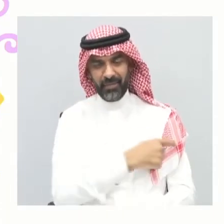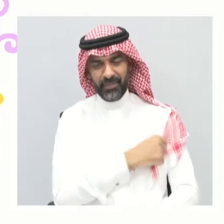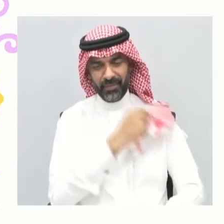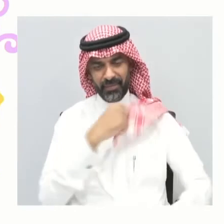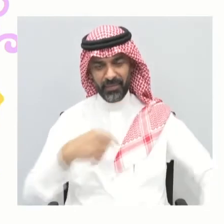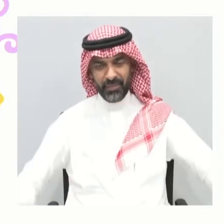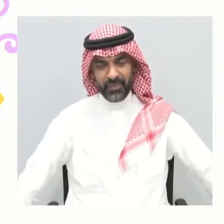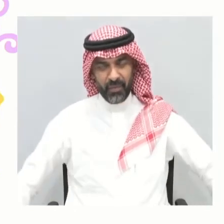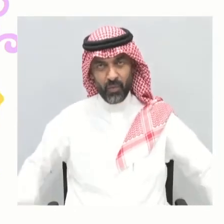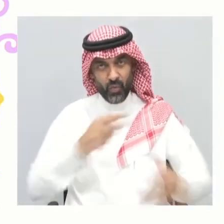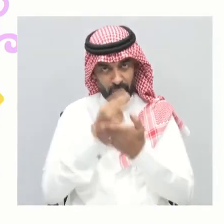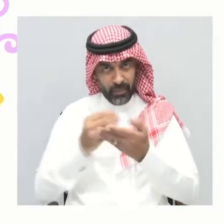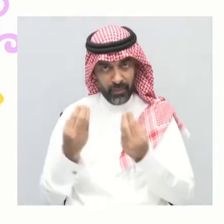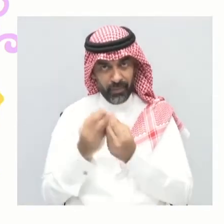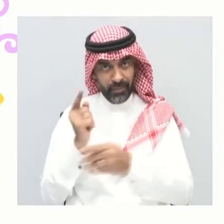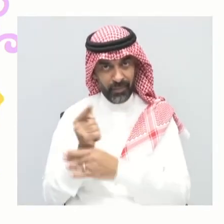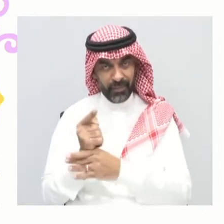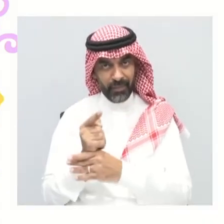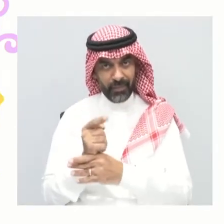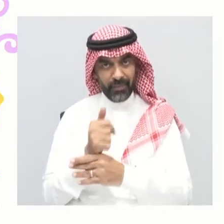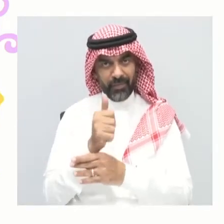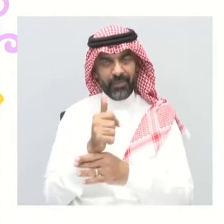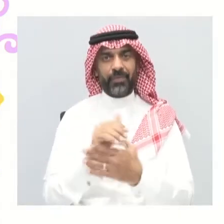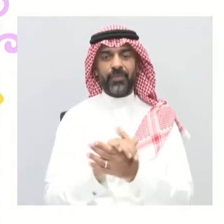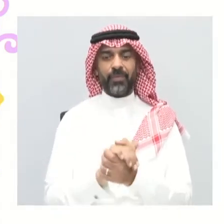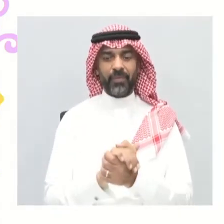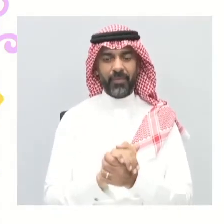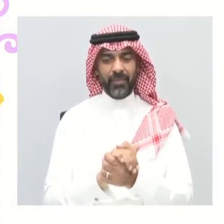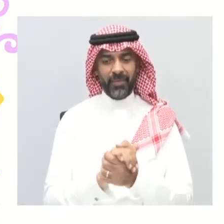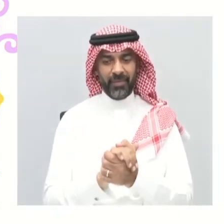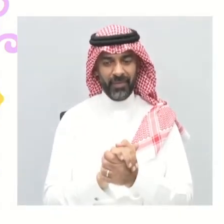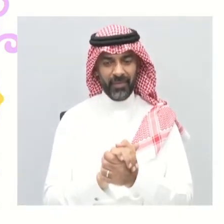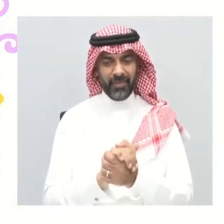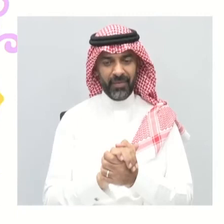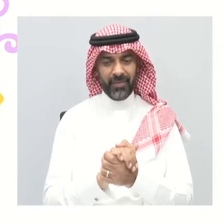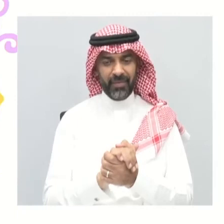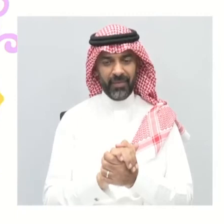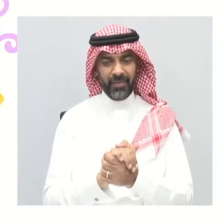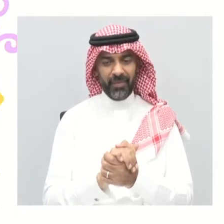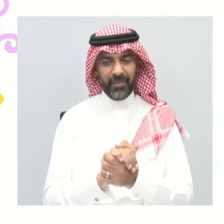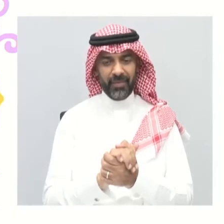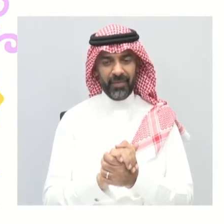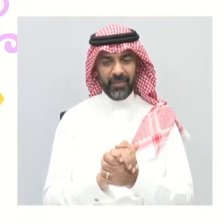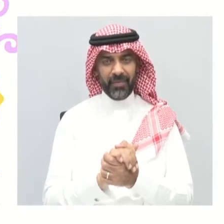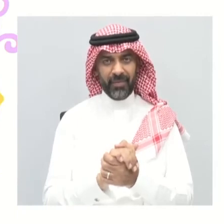Are you writing with me? You're tracing and I'm writing. Show me a thumbs